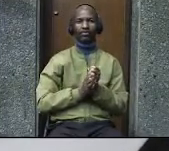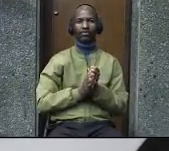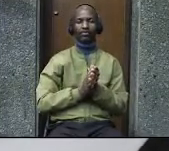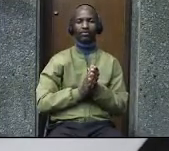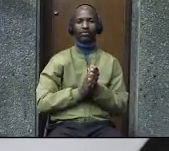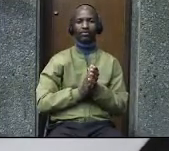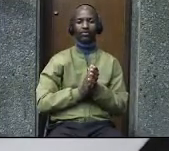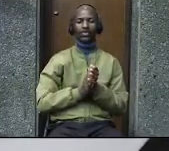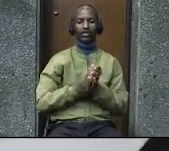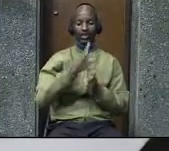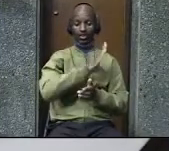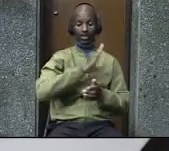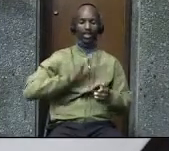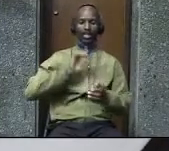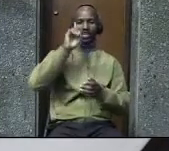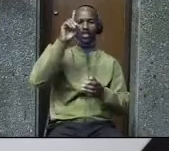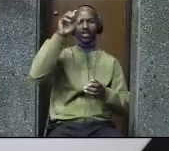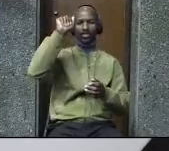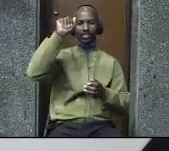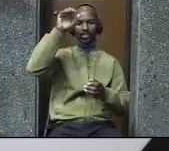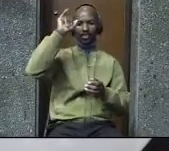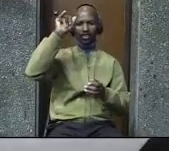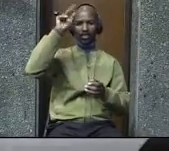Councillor Damon.